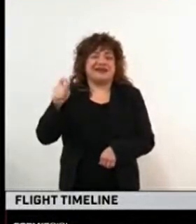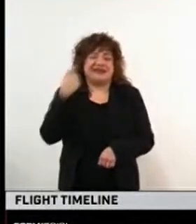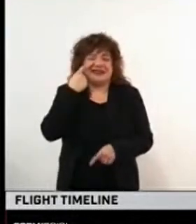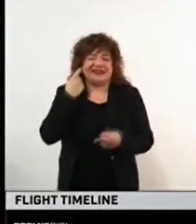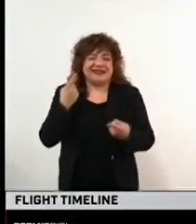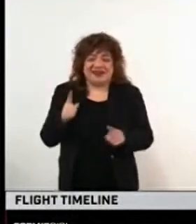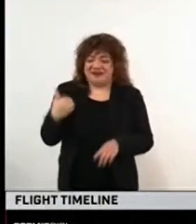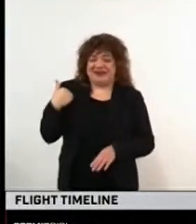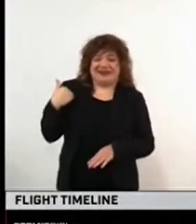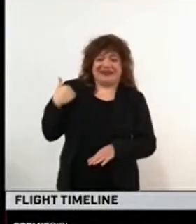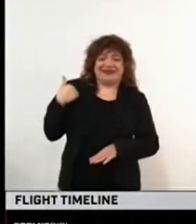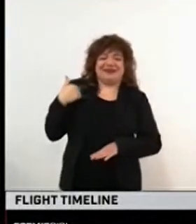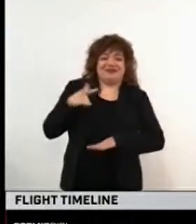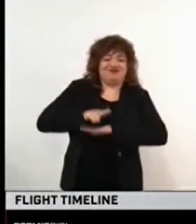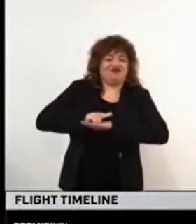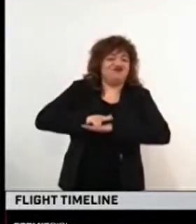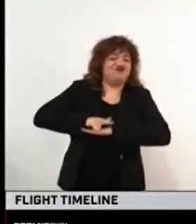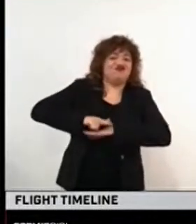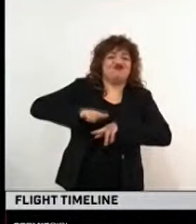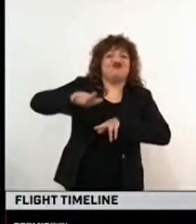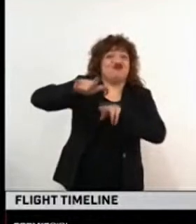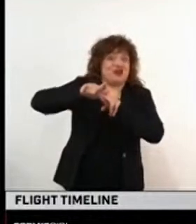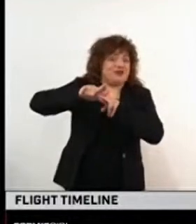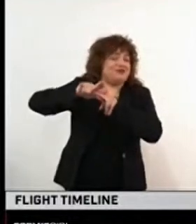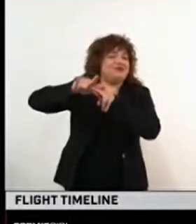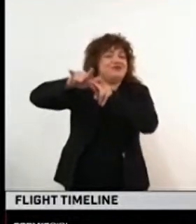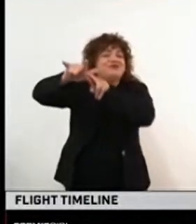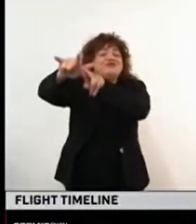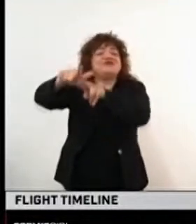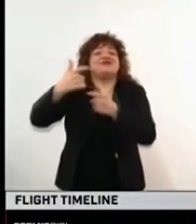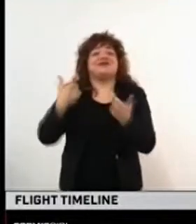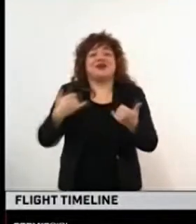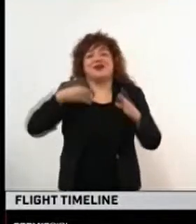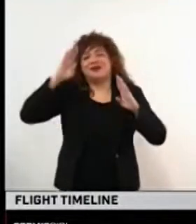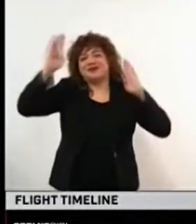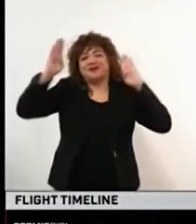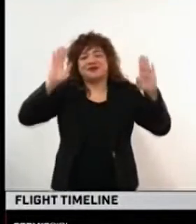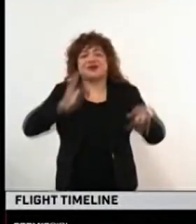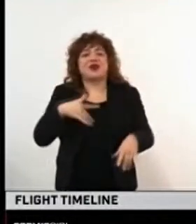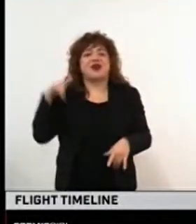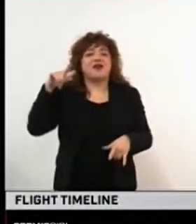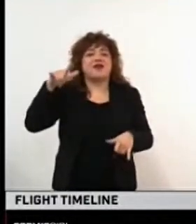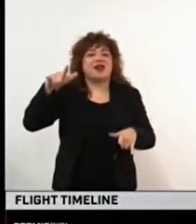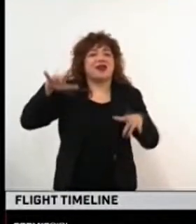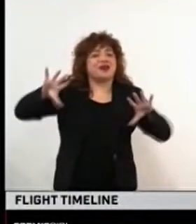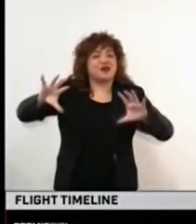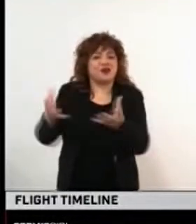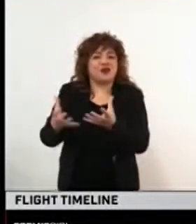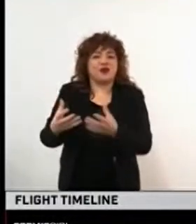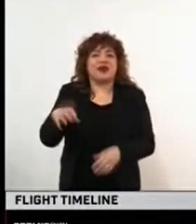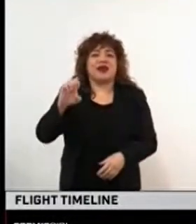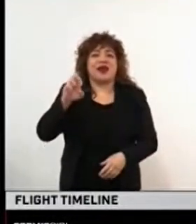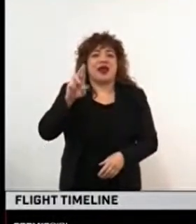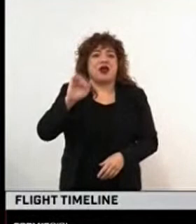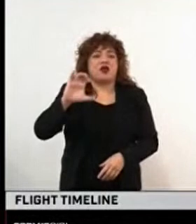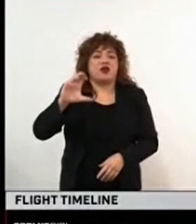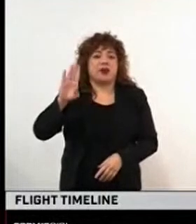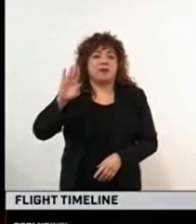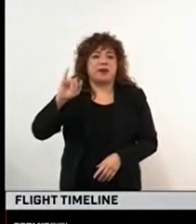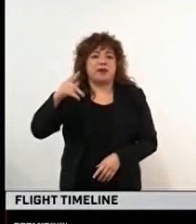But I'd also like to take this time to give a shout out to our flight crew. We have 2 pilots flying, Eric Bibbert and Matthew